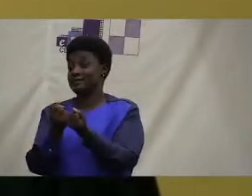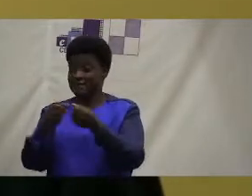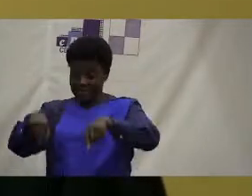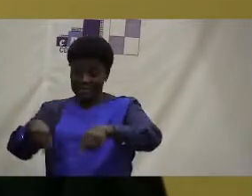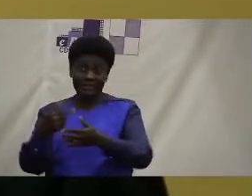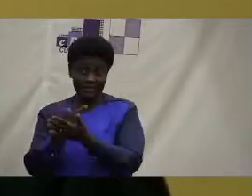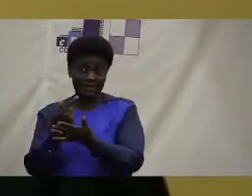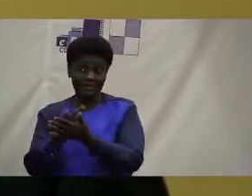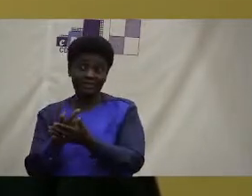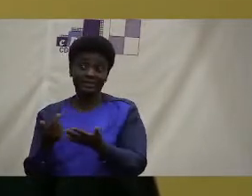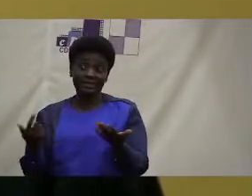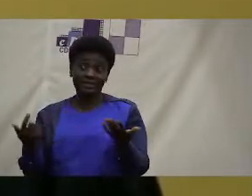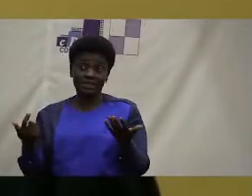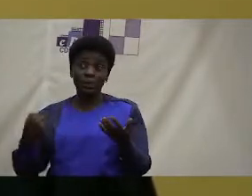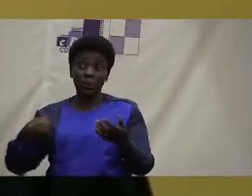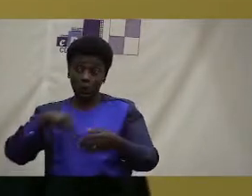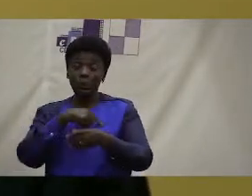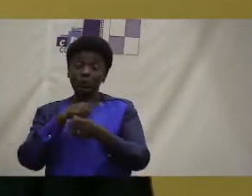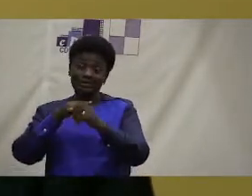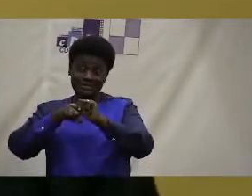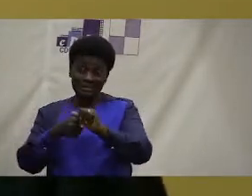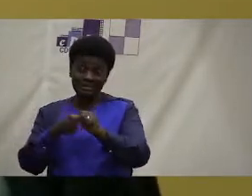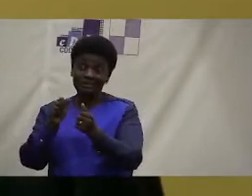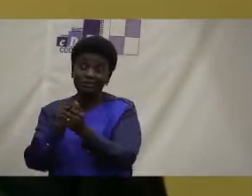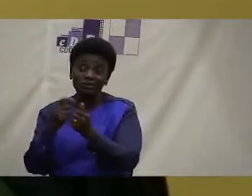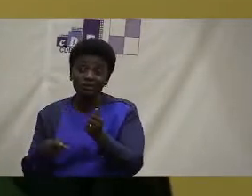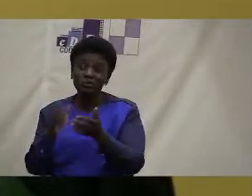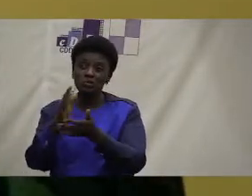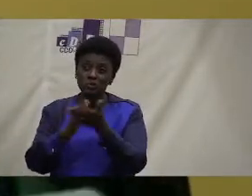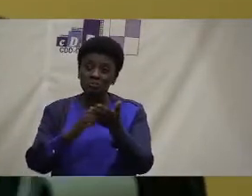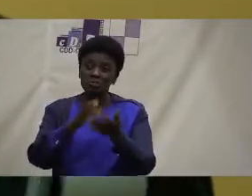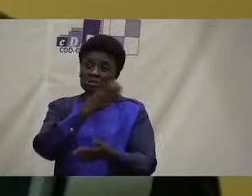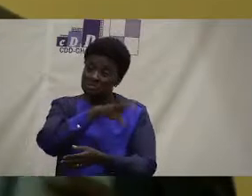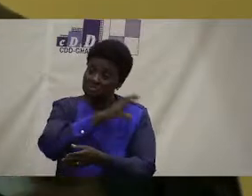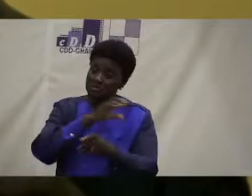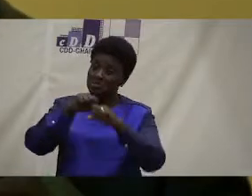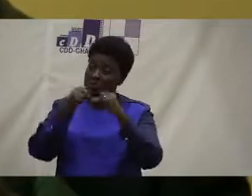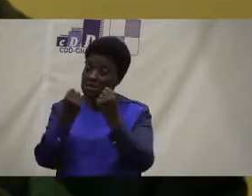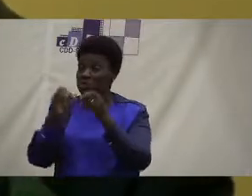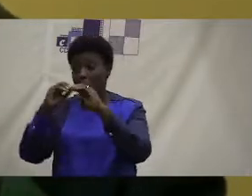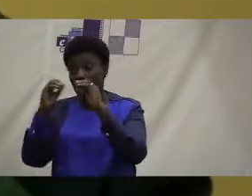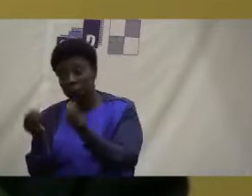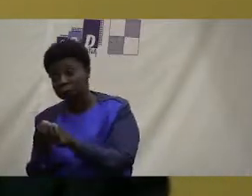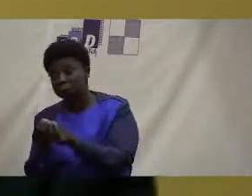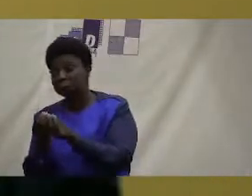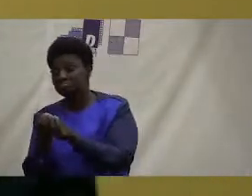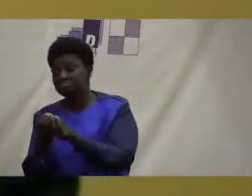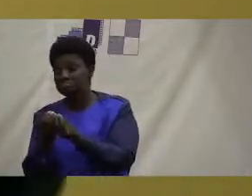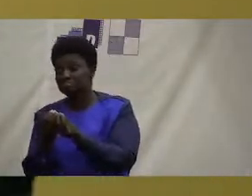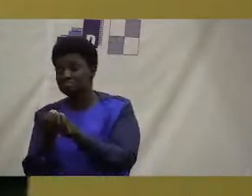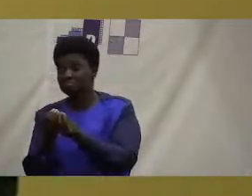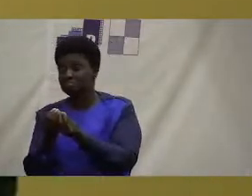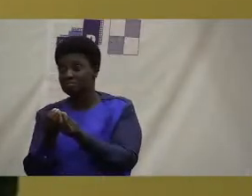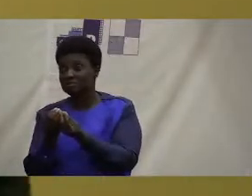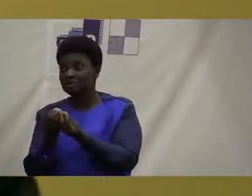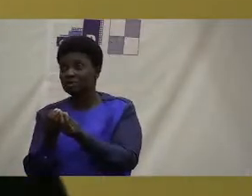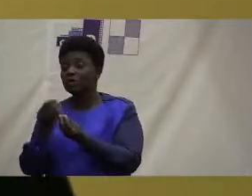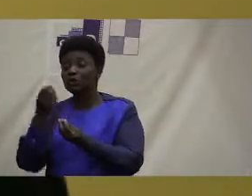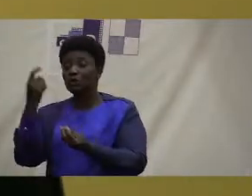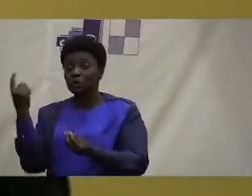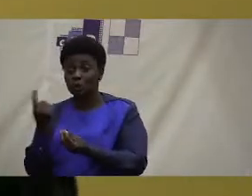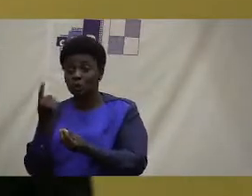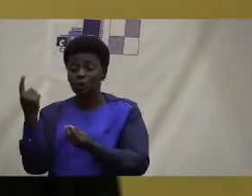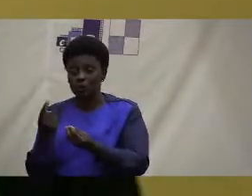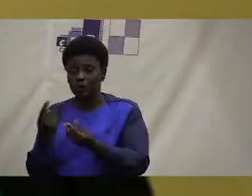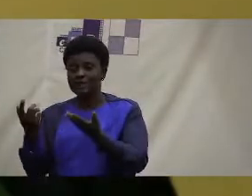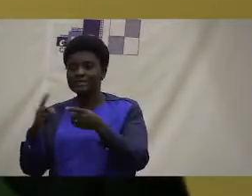very lucky. We started with some civil society organizations that you could always link to a particular